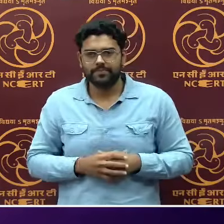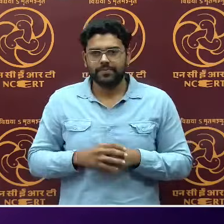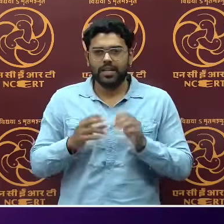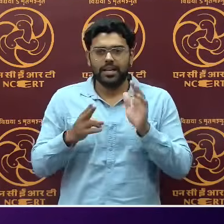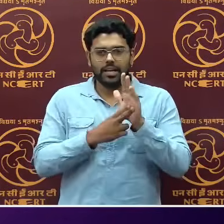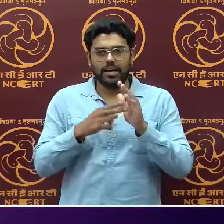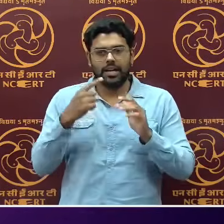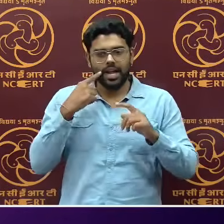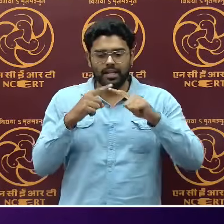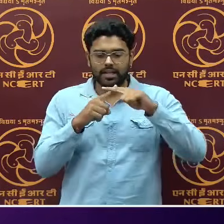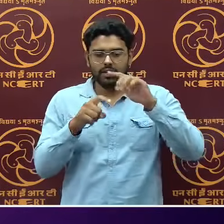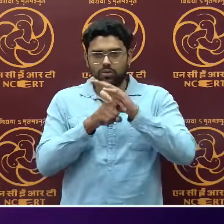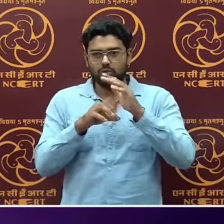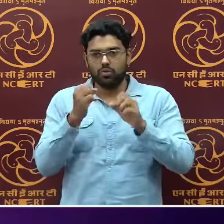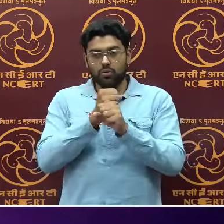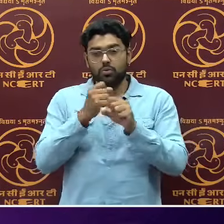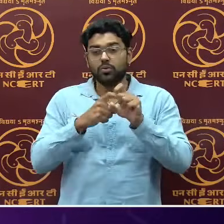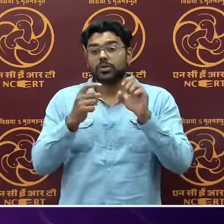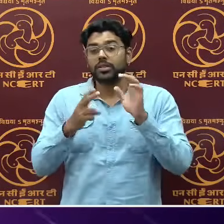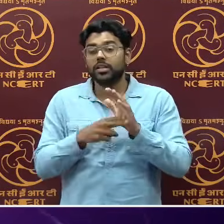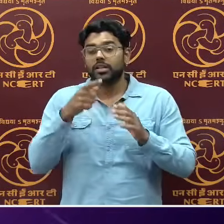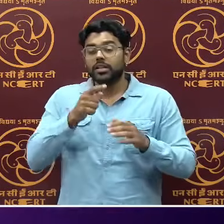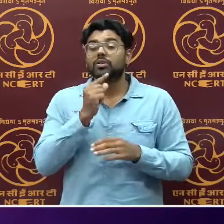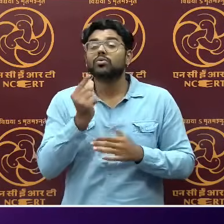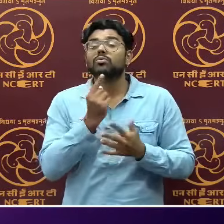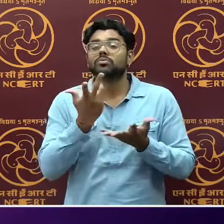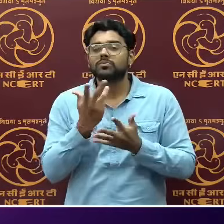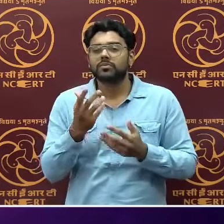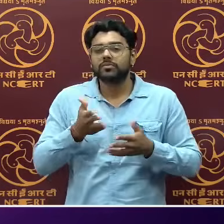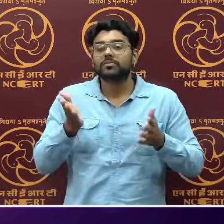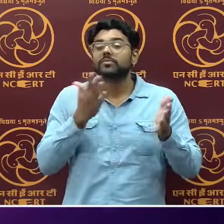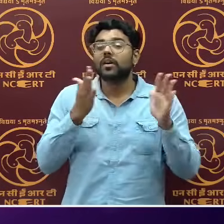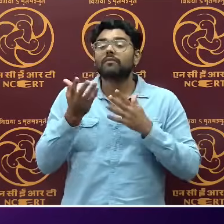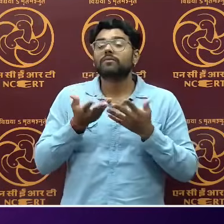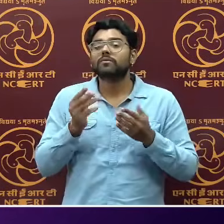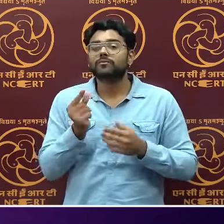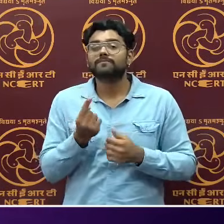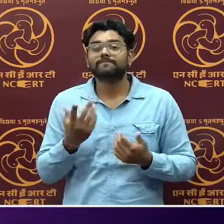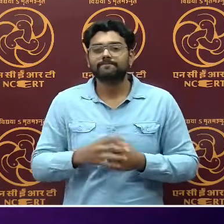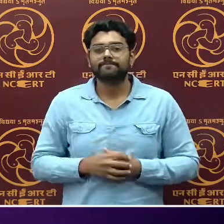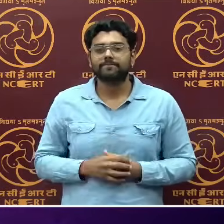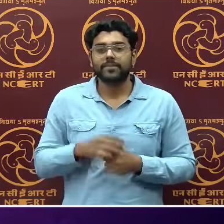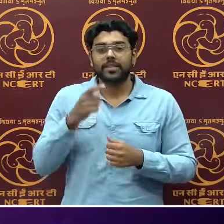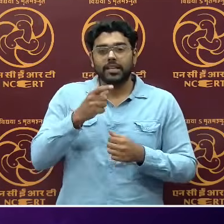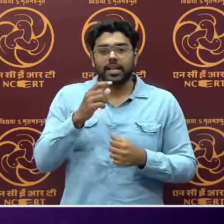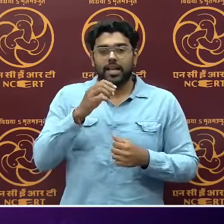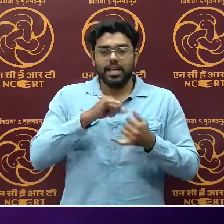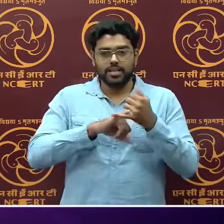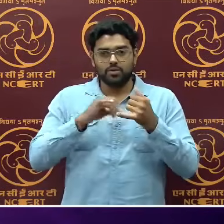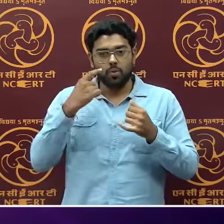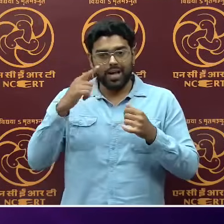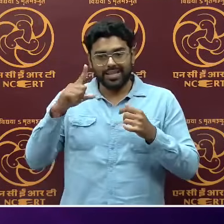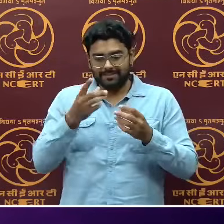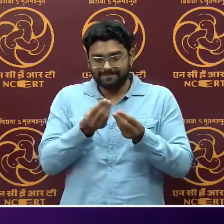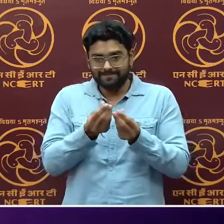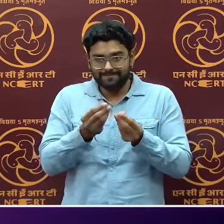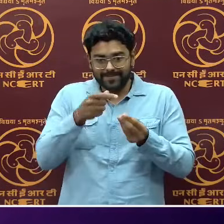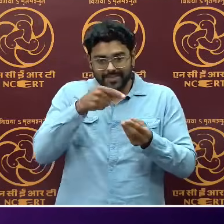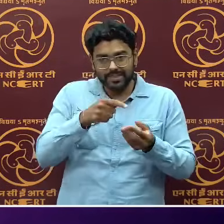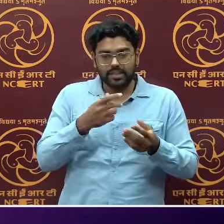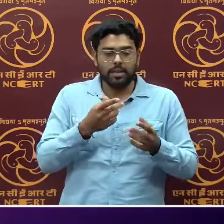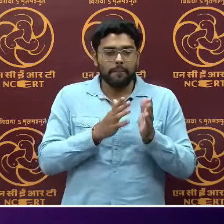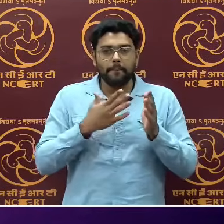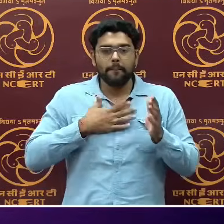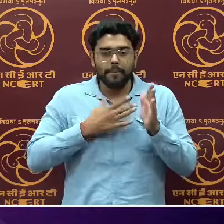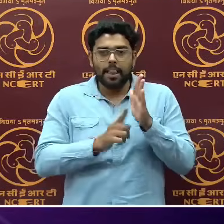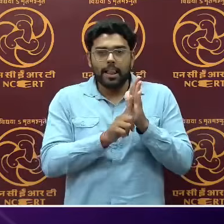nitrogen gas, so where is nitrogen getting used? It is getting fixed in the soil. From there, plants